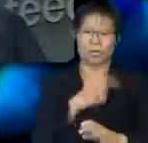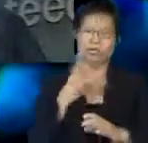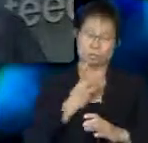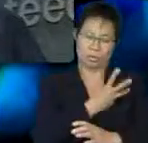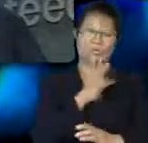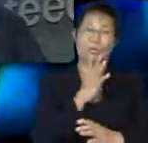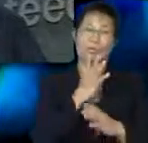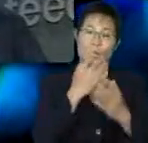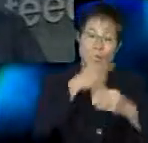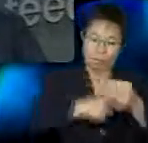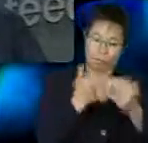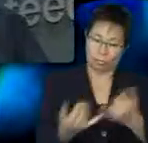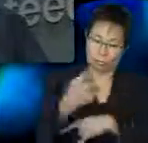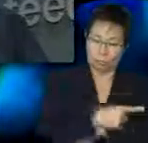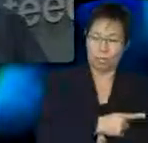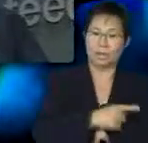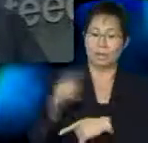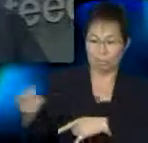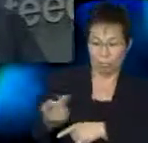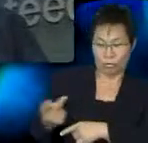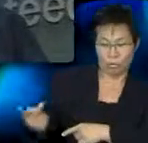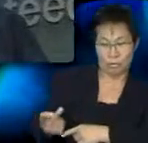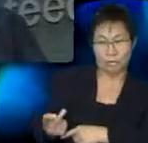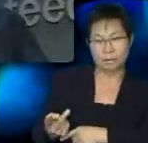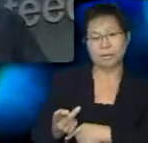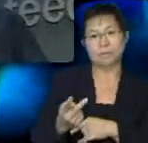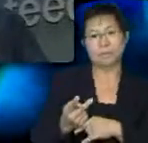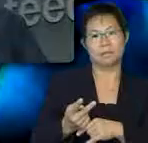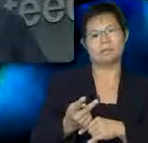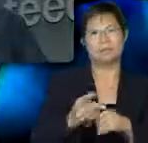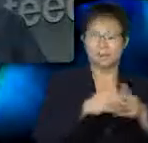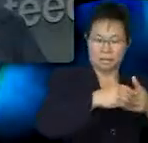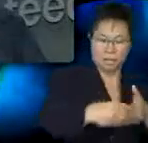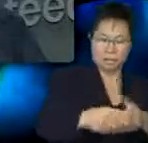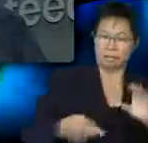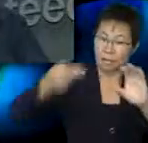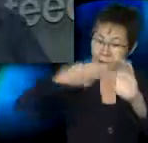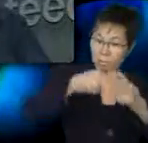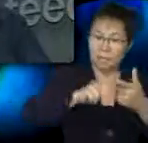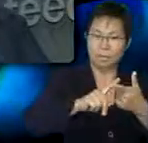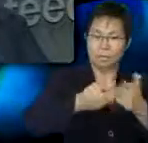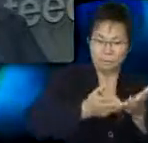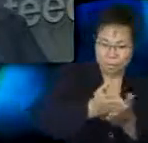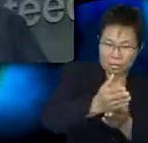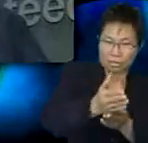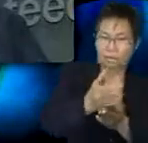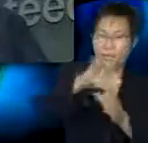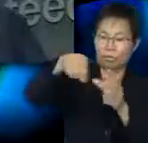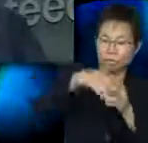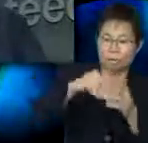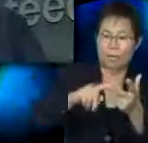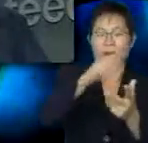today, Picchu and I, were means such as guided participation, direct